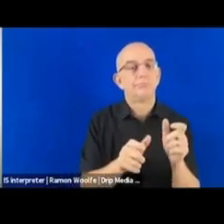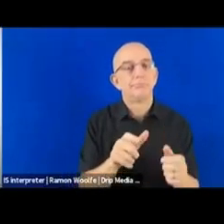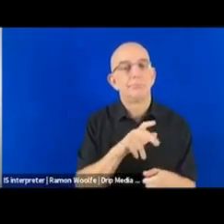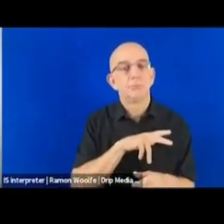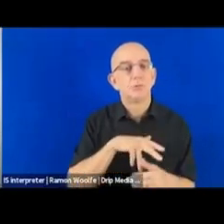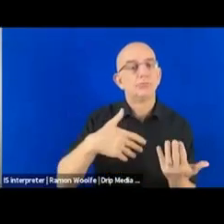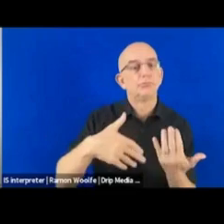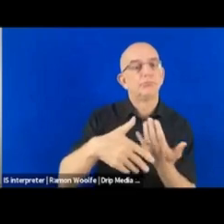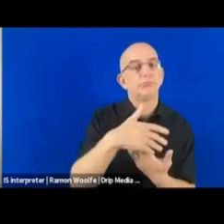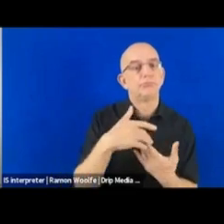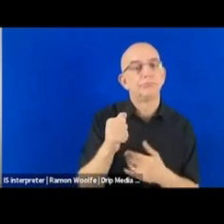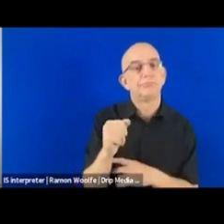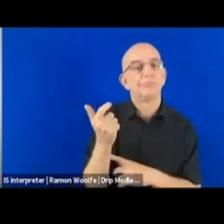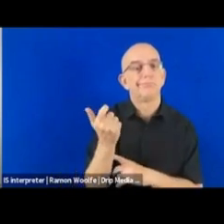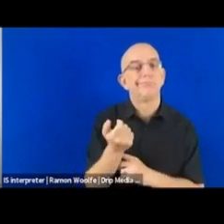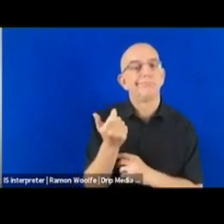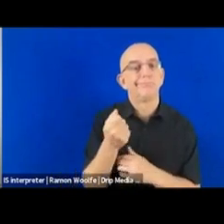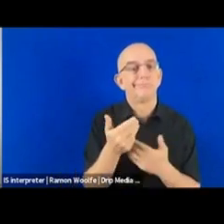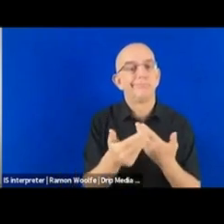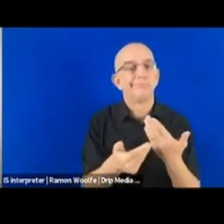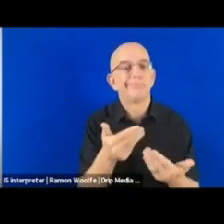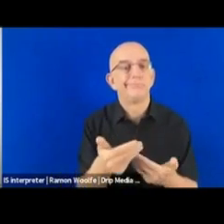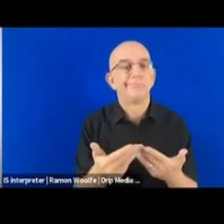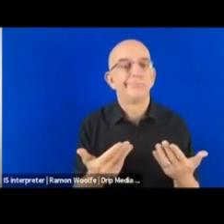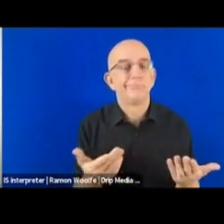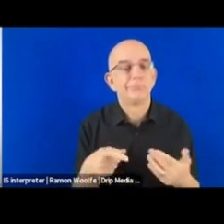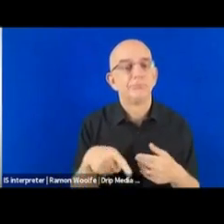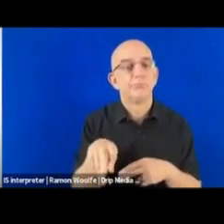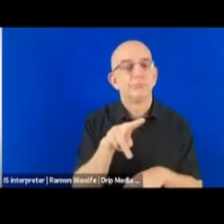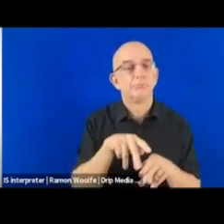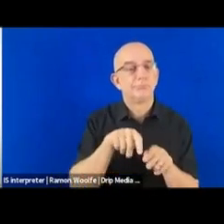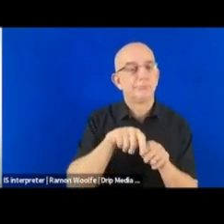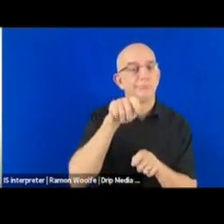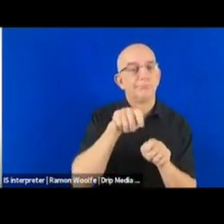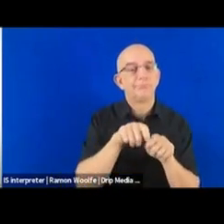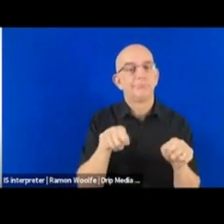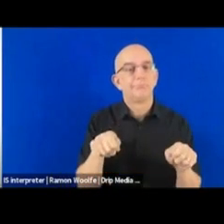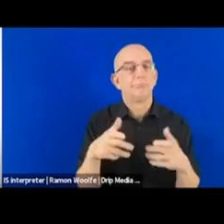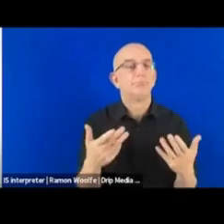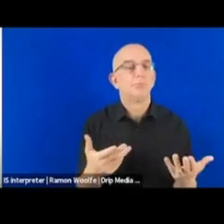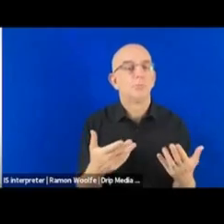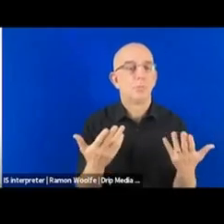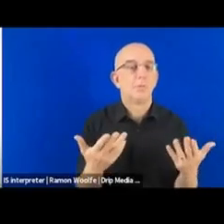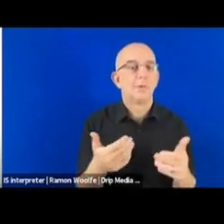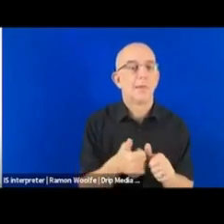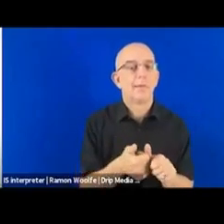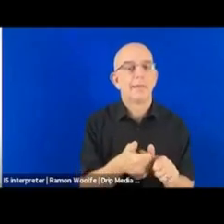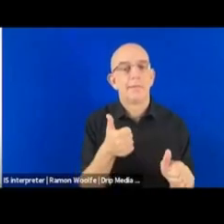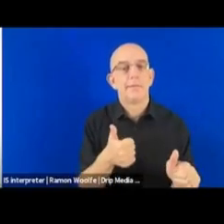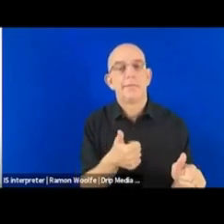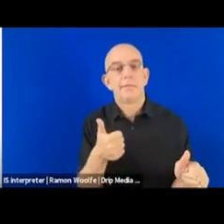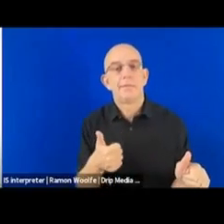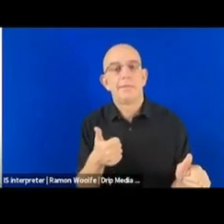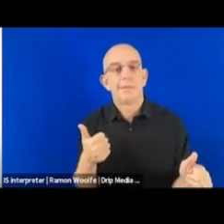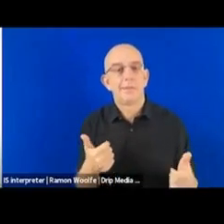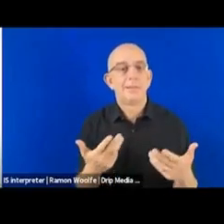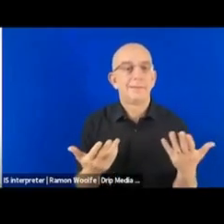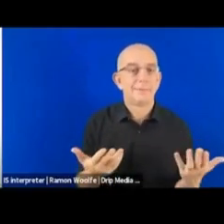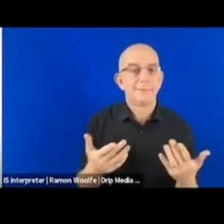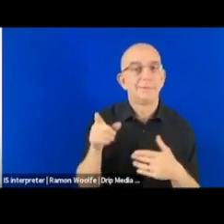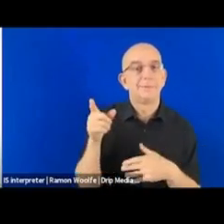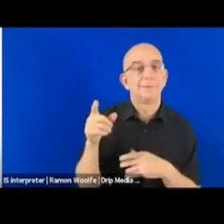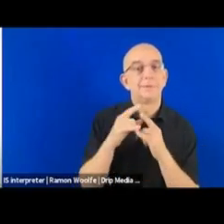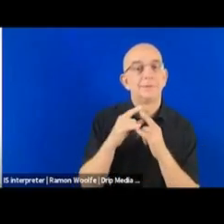the college developed a curriculum to train community development practitioners, social welfare, but also related extension